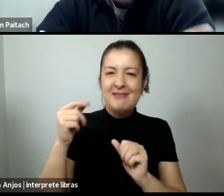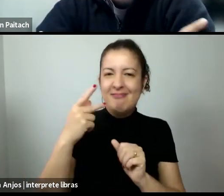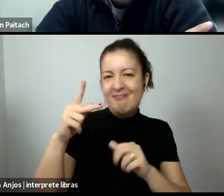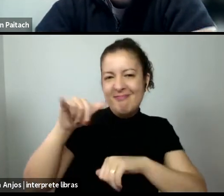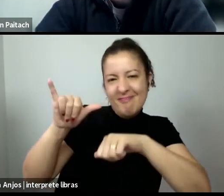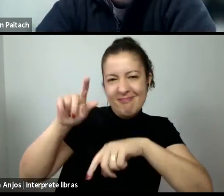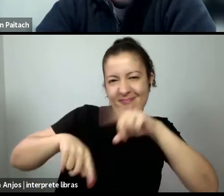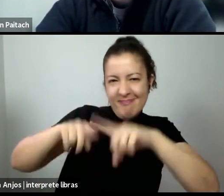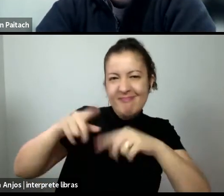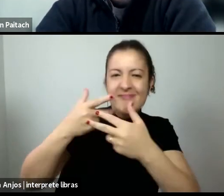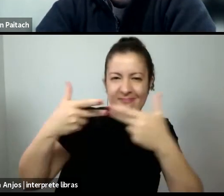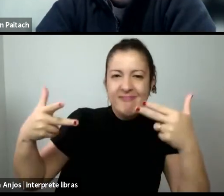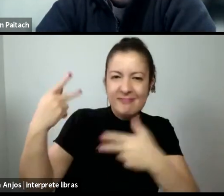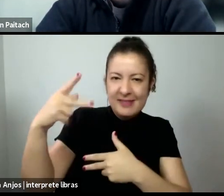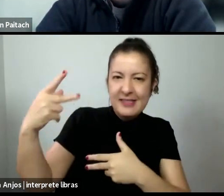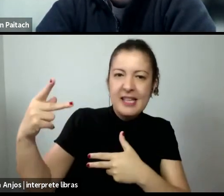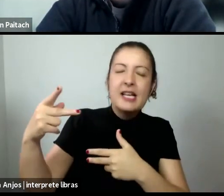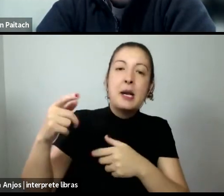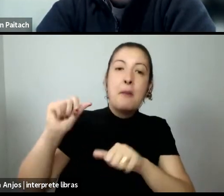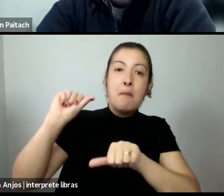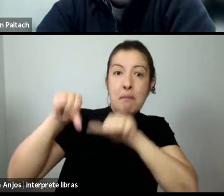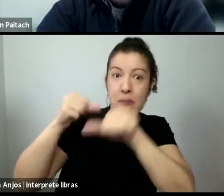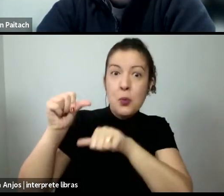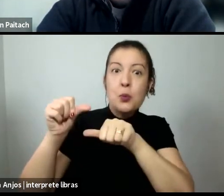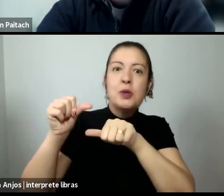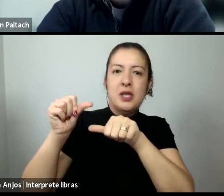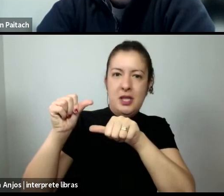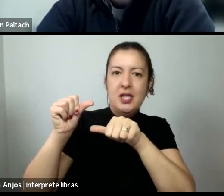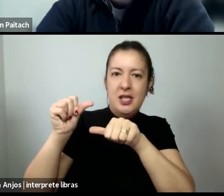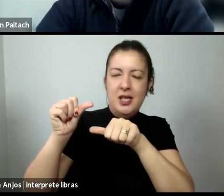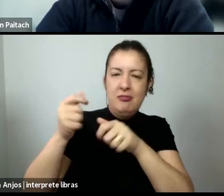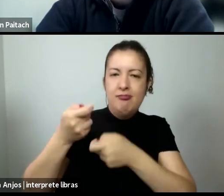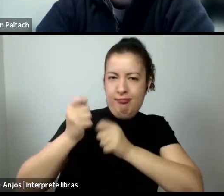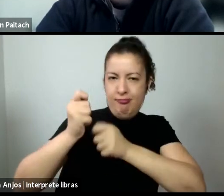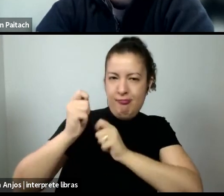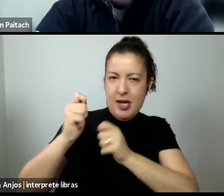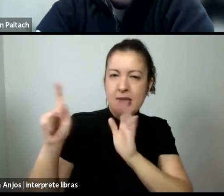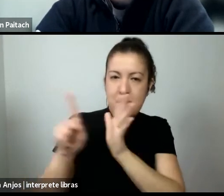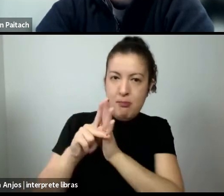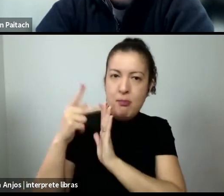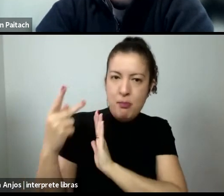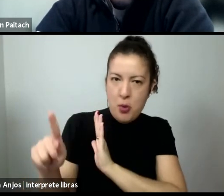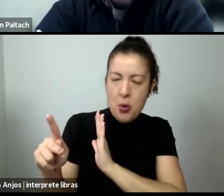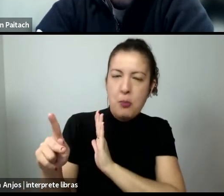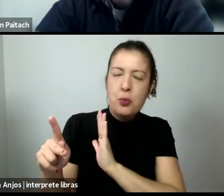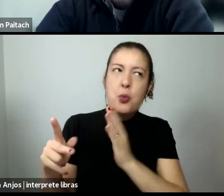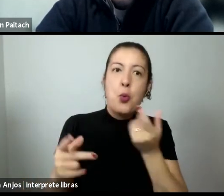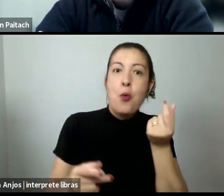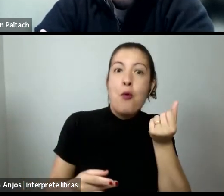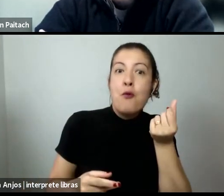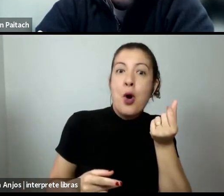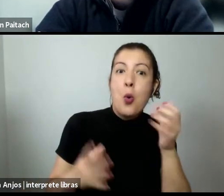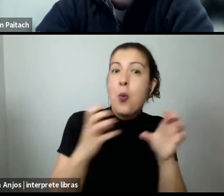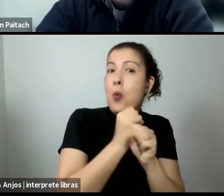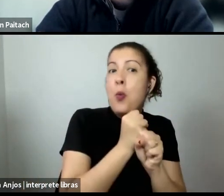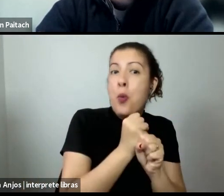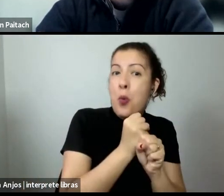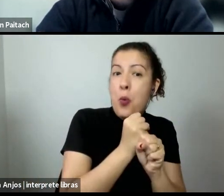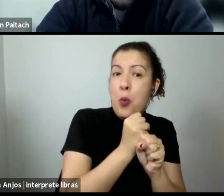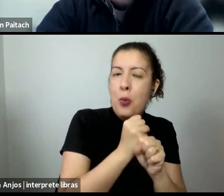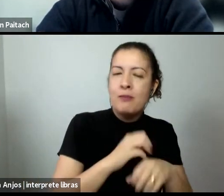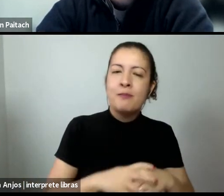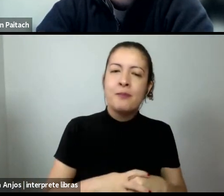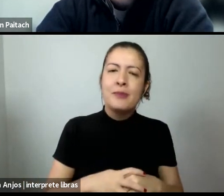what value were the dolphins to them? and economists helped us with this, and